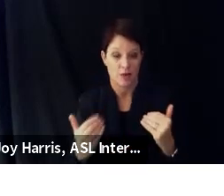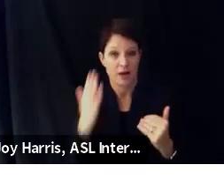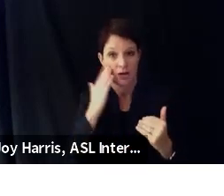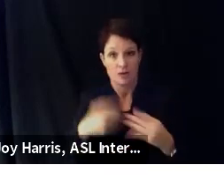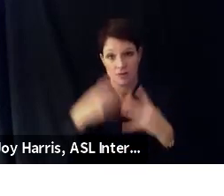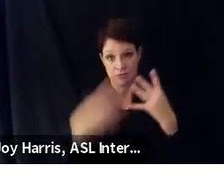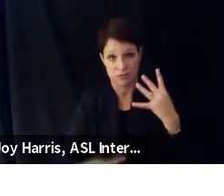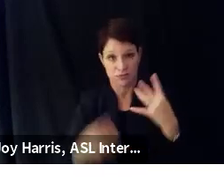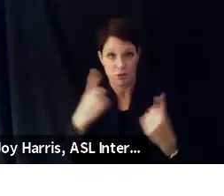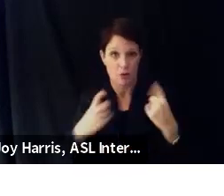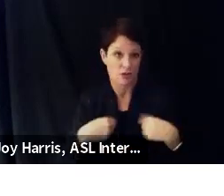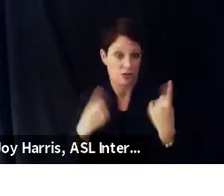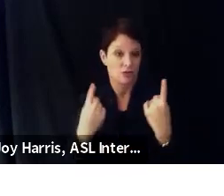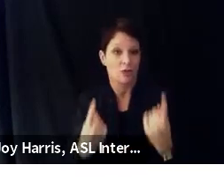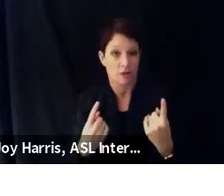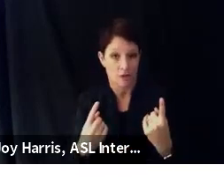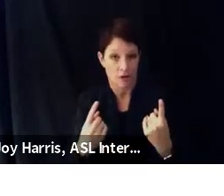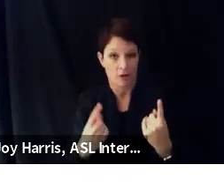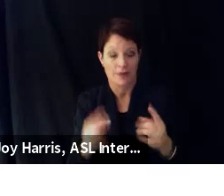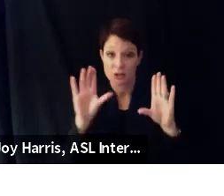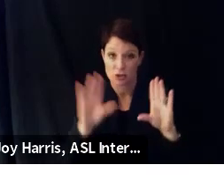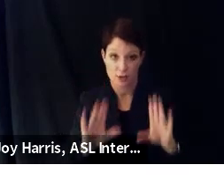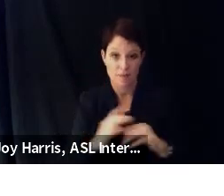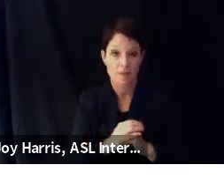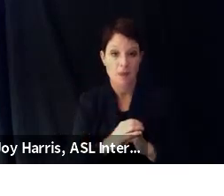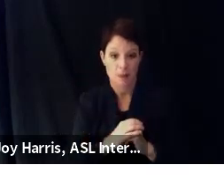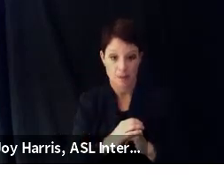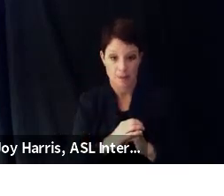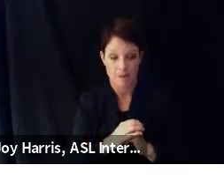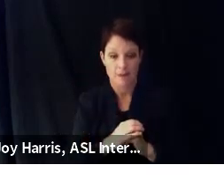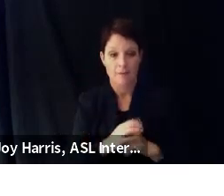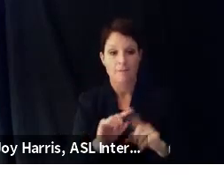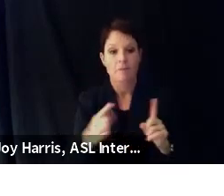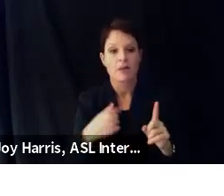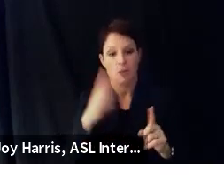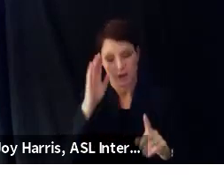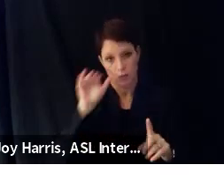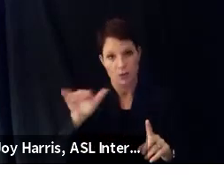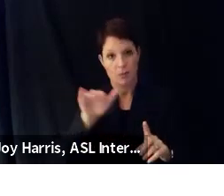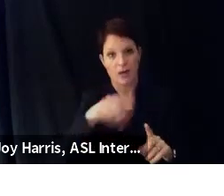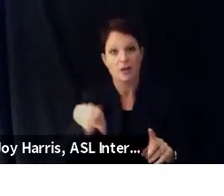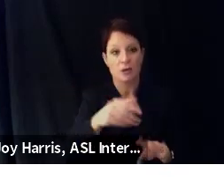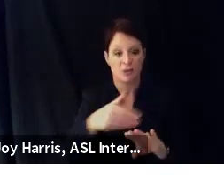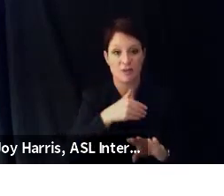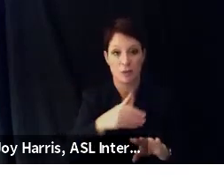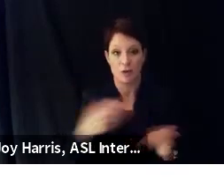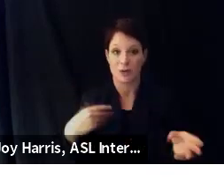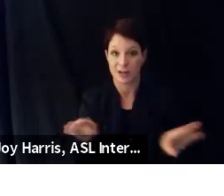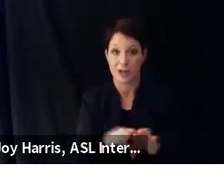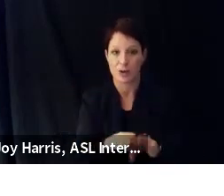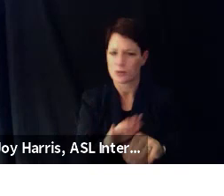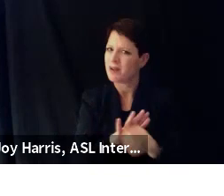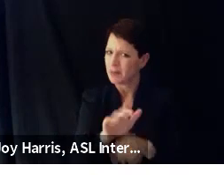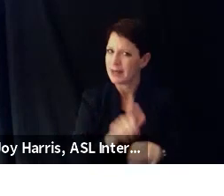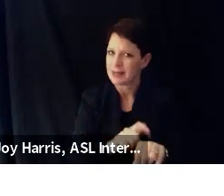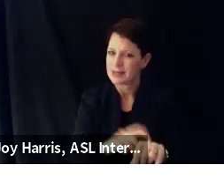decent number of questions that have come through, which is great. But I just also want to remind you before the session ends, we have plenty of time here,